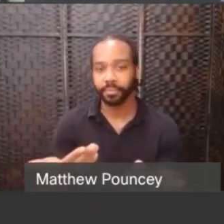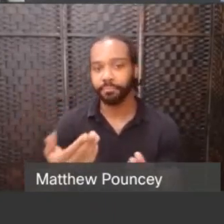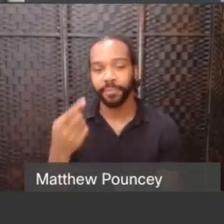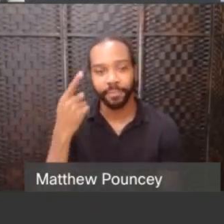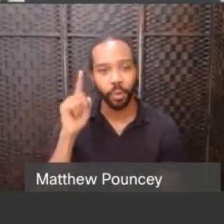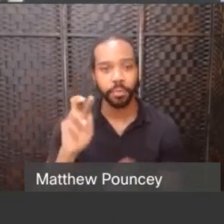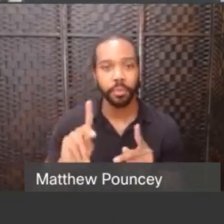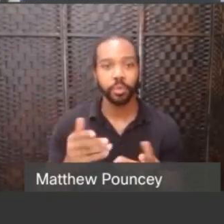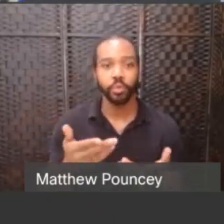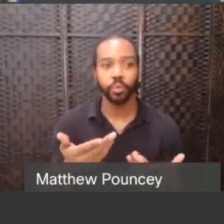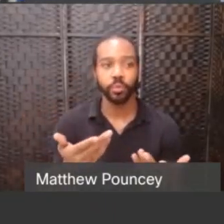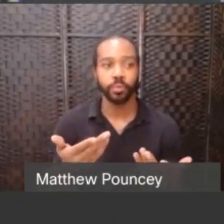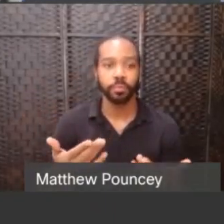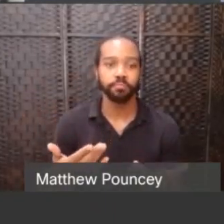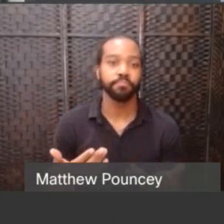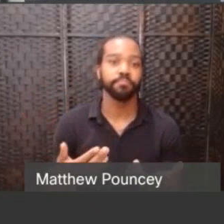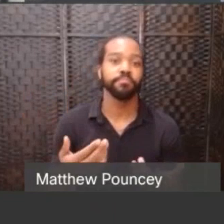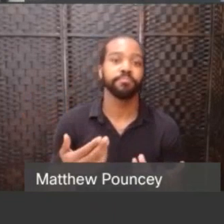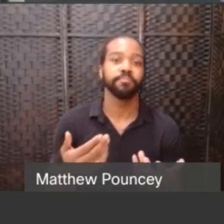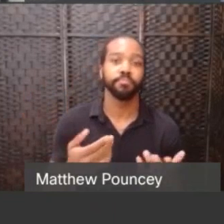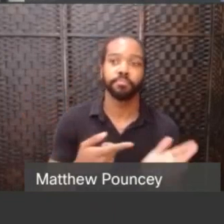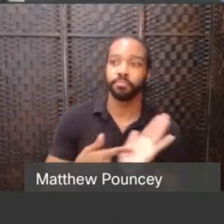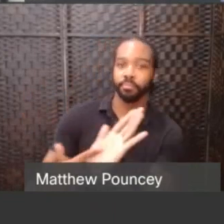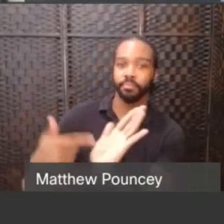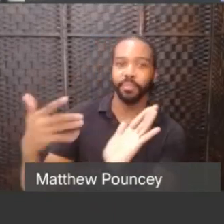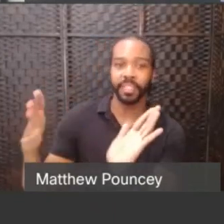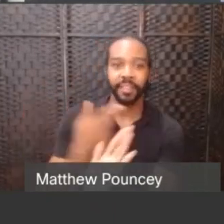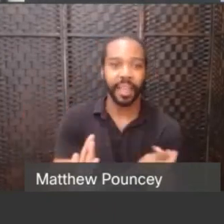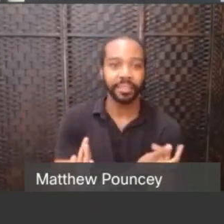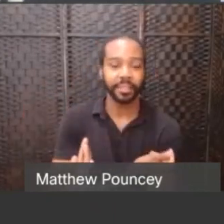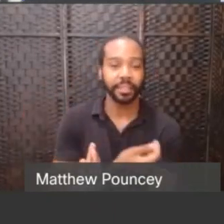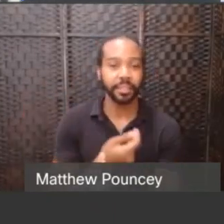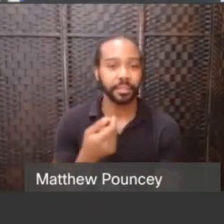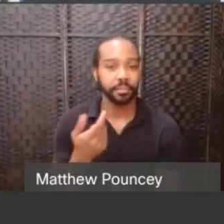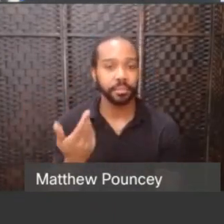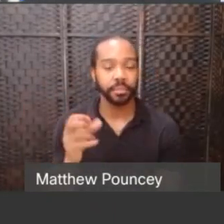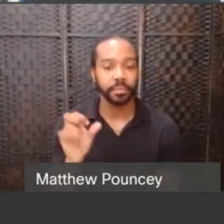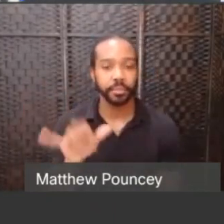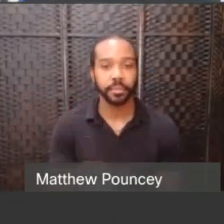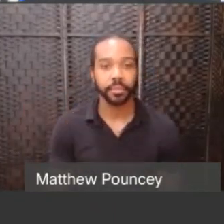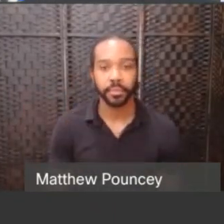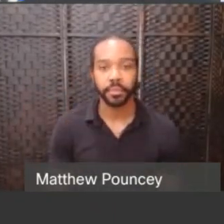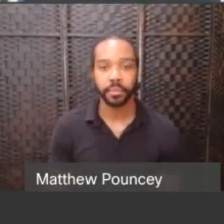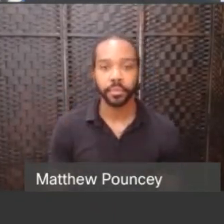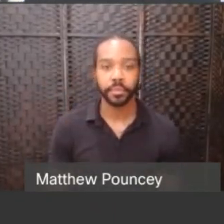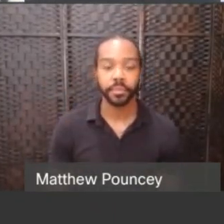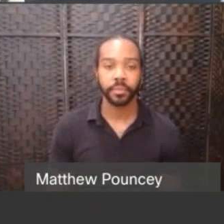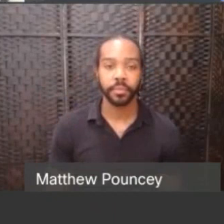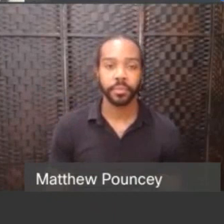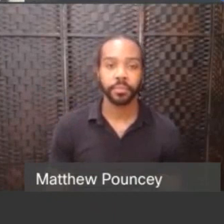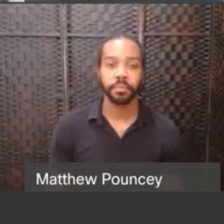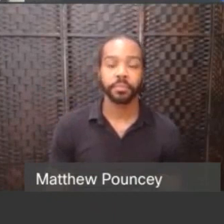to report their vaccination status. And I will